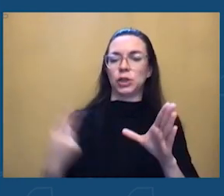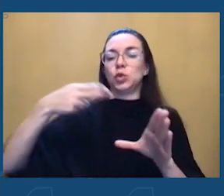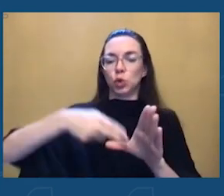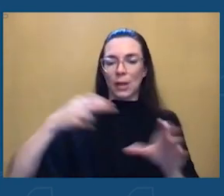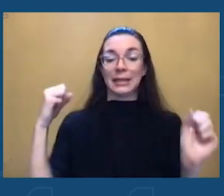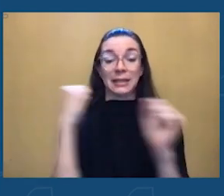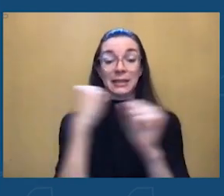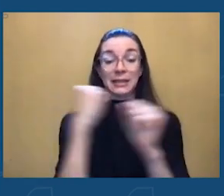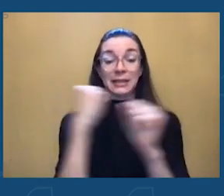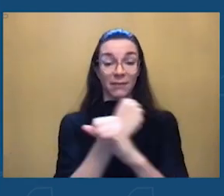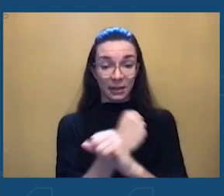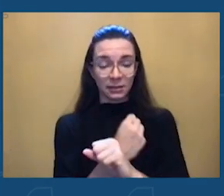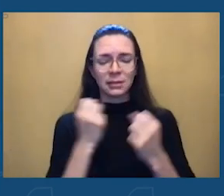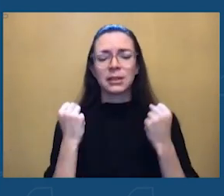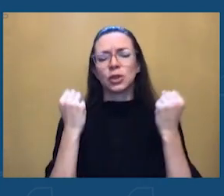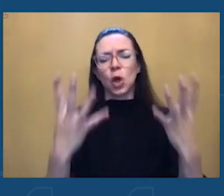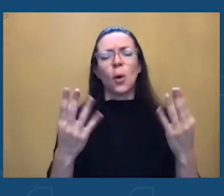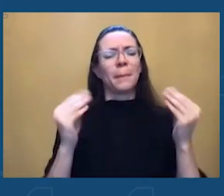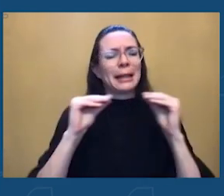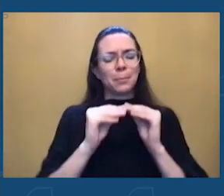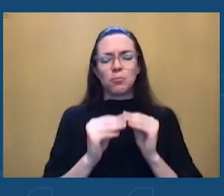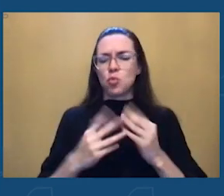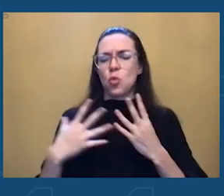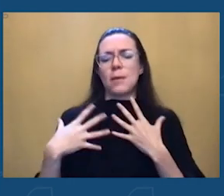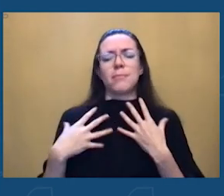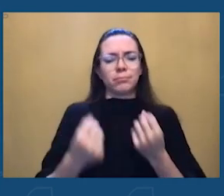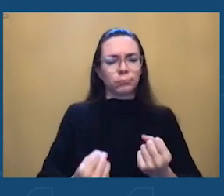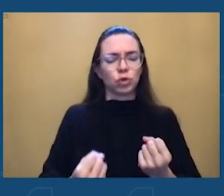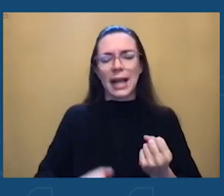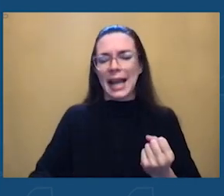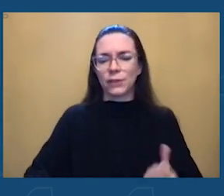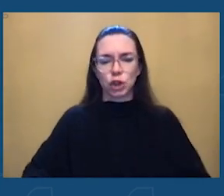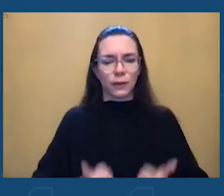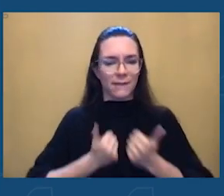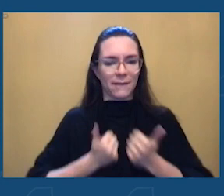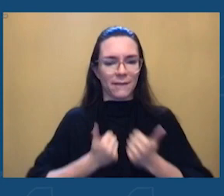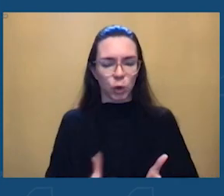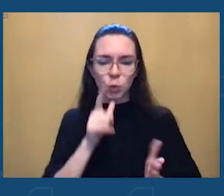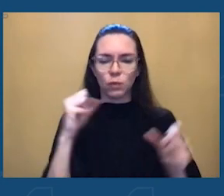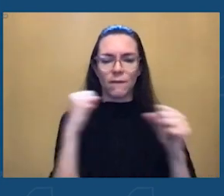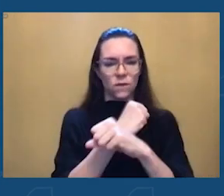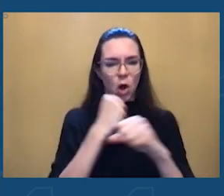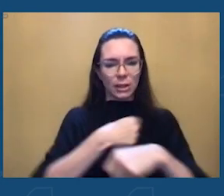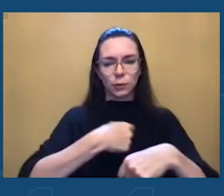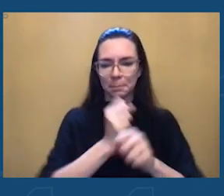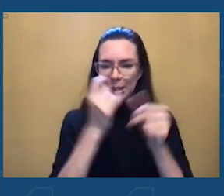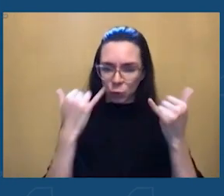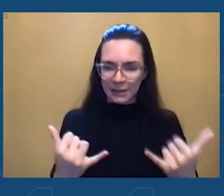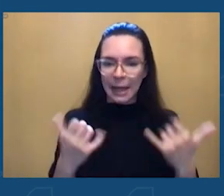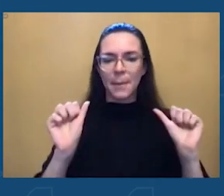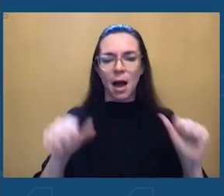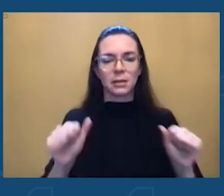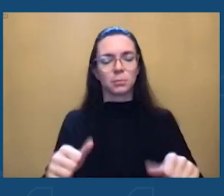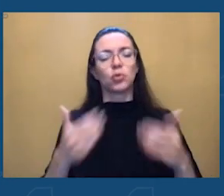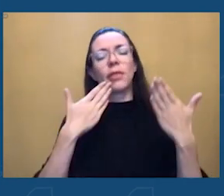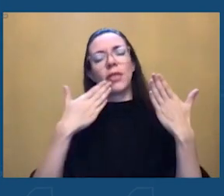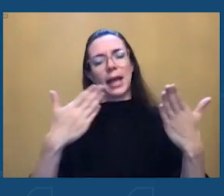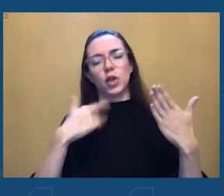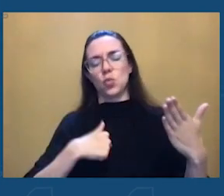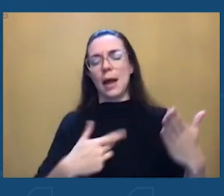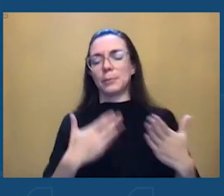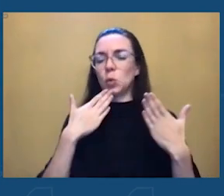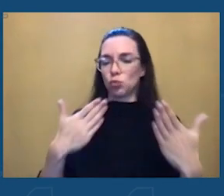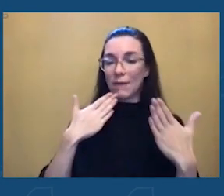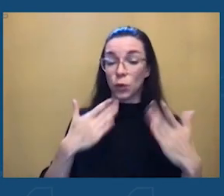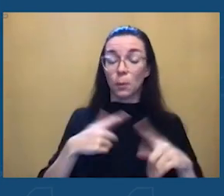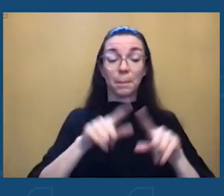And so many more brave survivors who fought to make this day possible. Thank you, I'm so grateful. But we are here